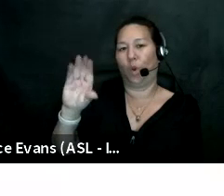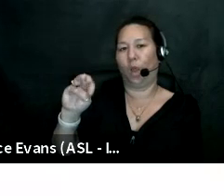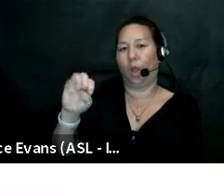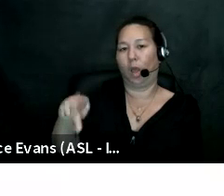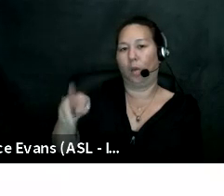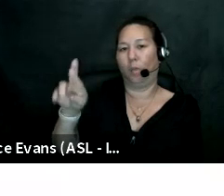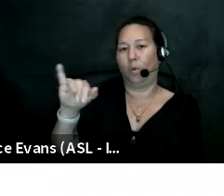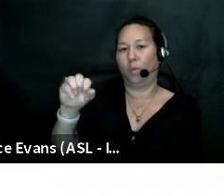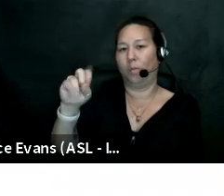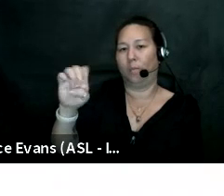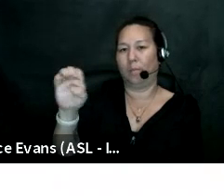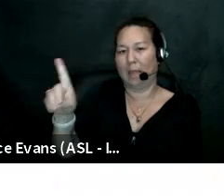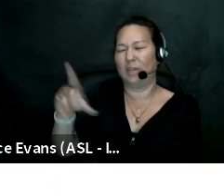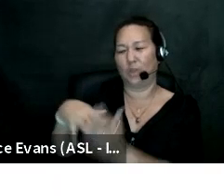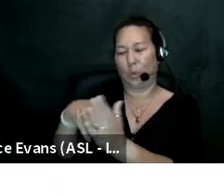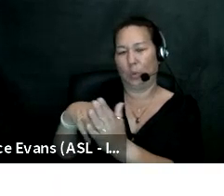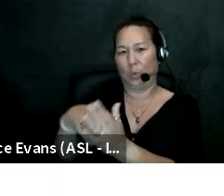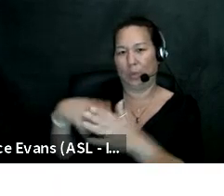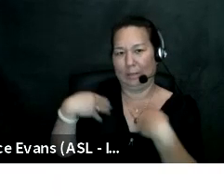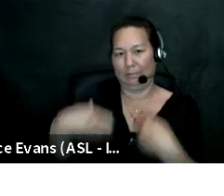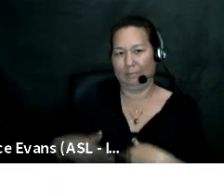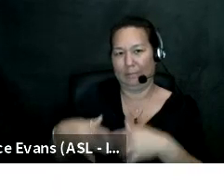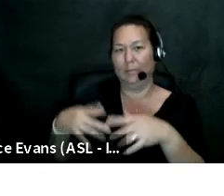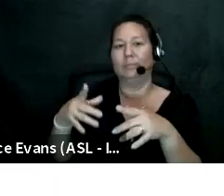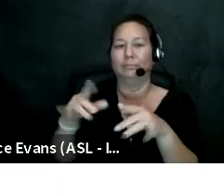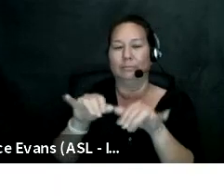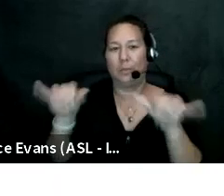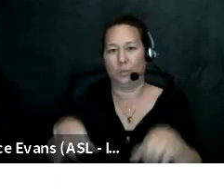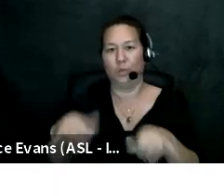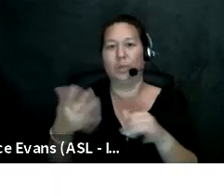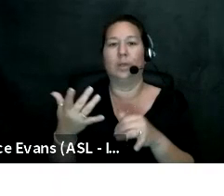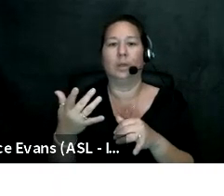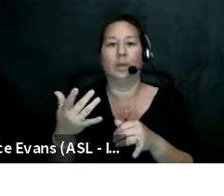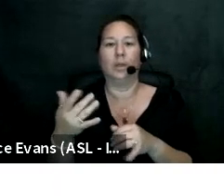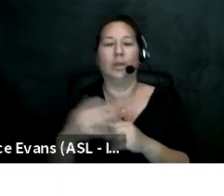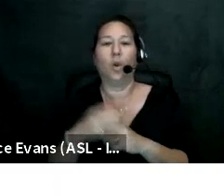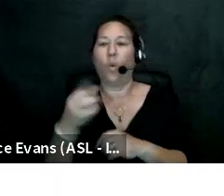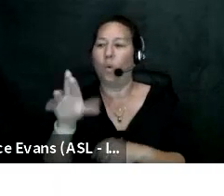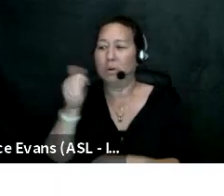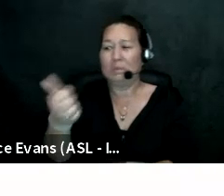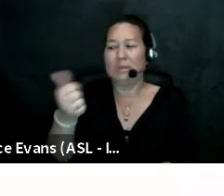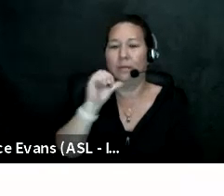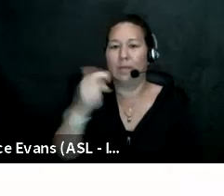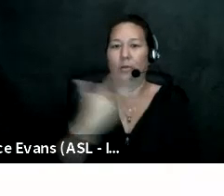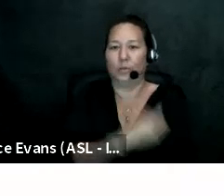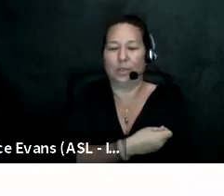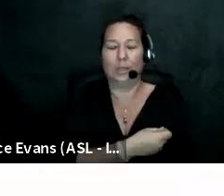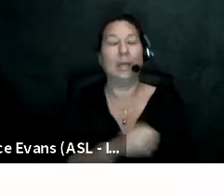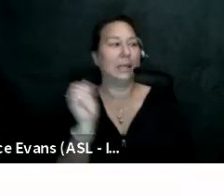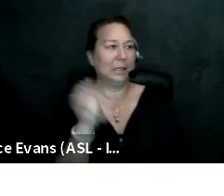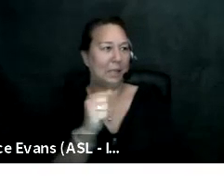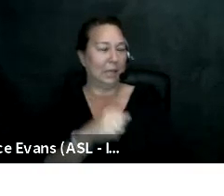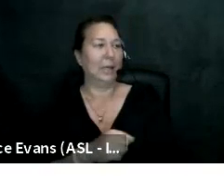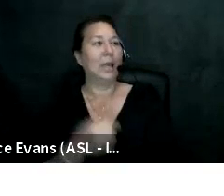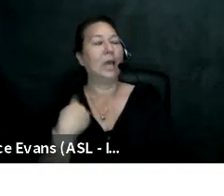There are certain requirements in certain settings. And these settings are ones where